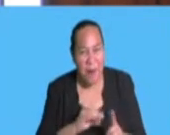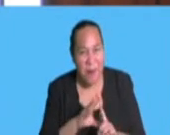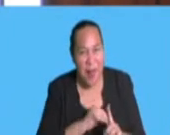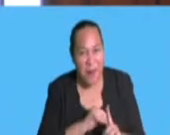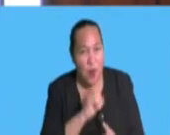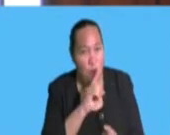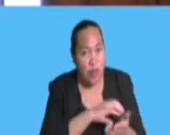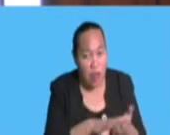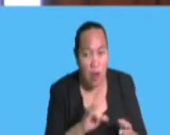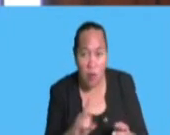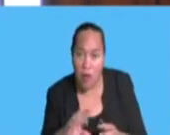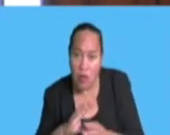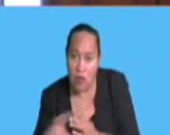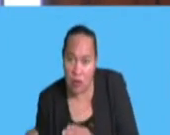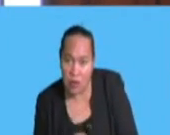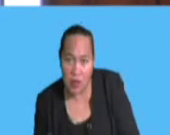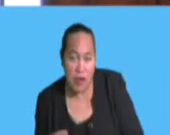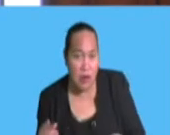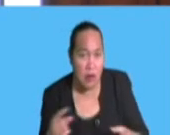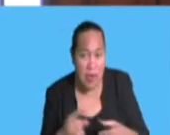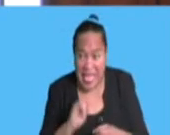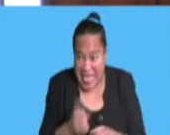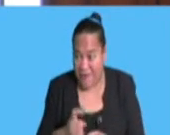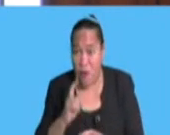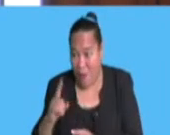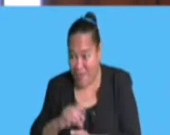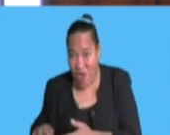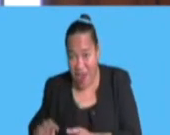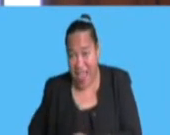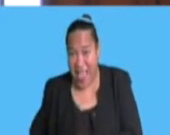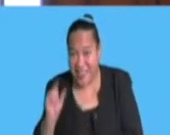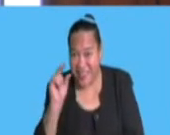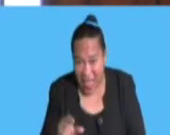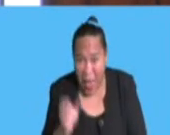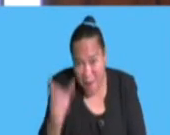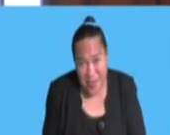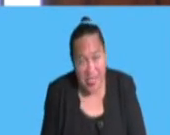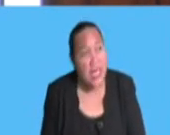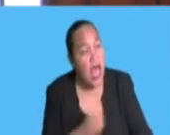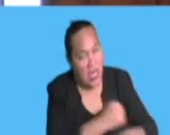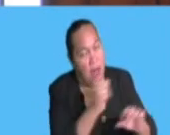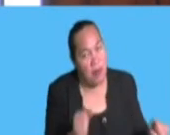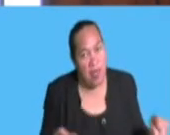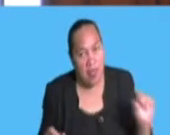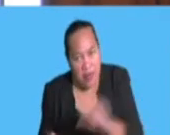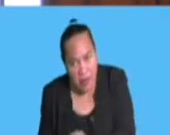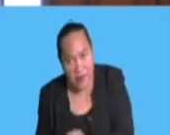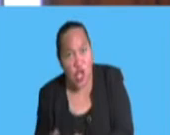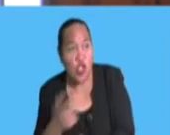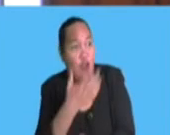one-for-one investment program. Every dollar that a person gives, the government gives a dollar. So the government invests $50,000 per home